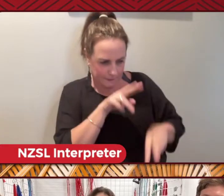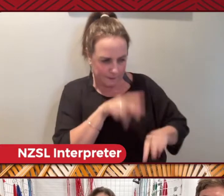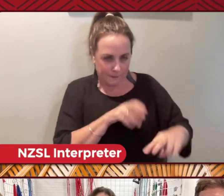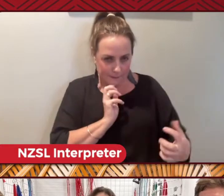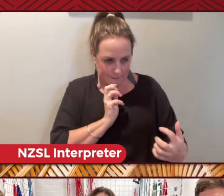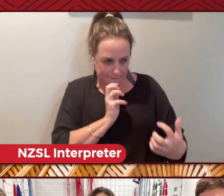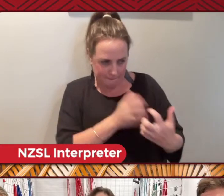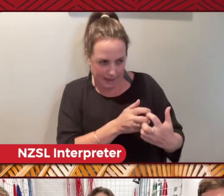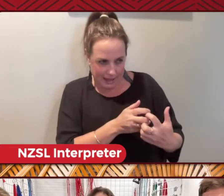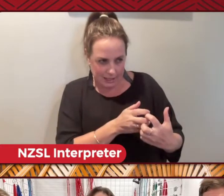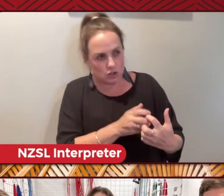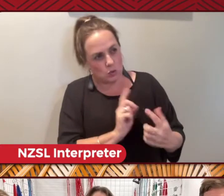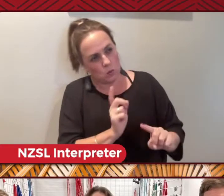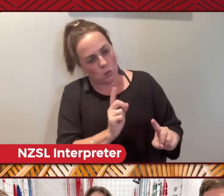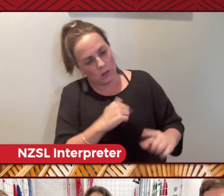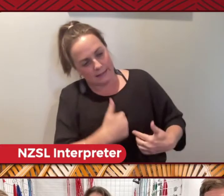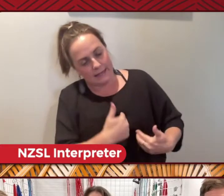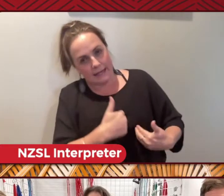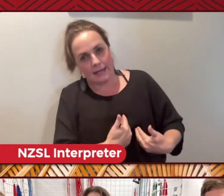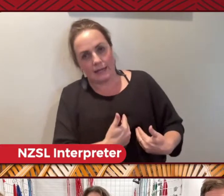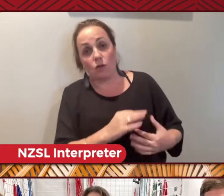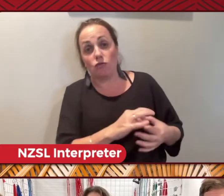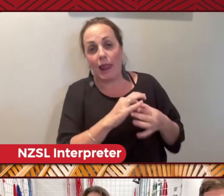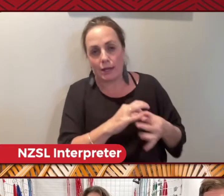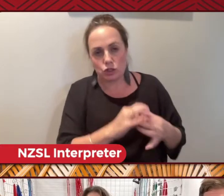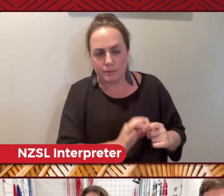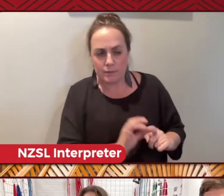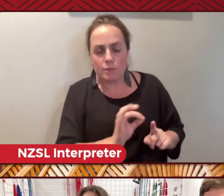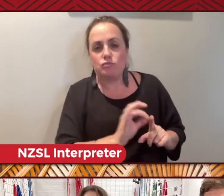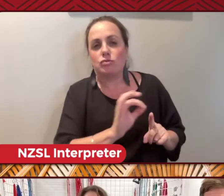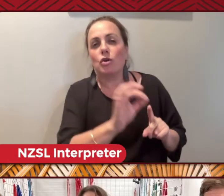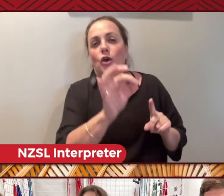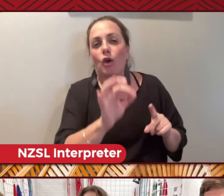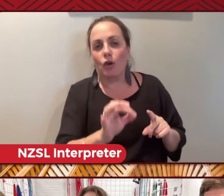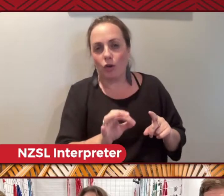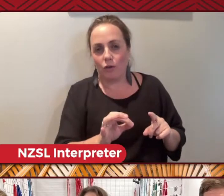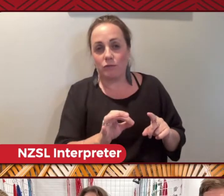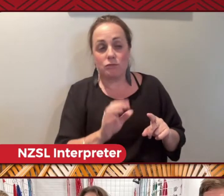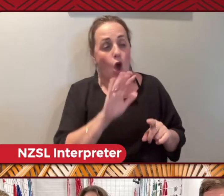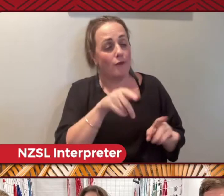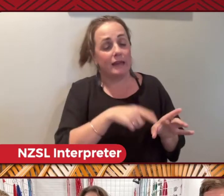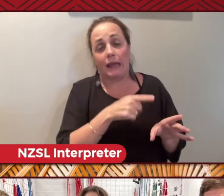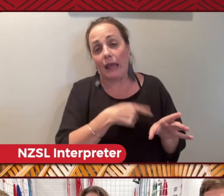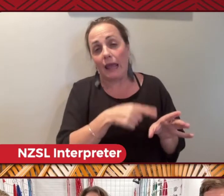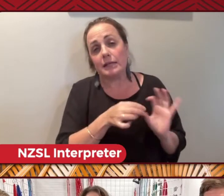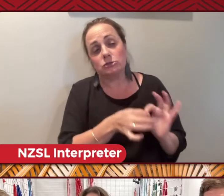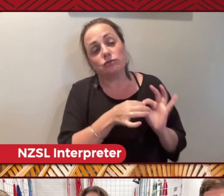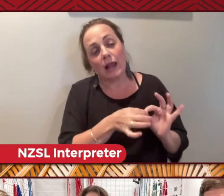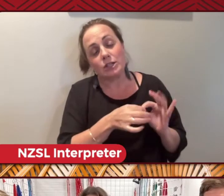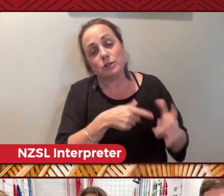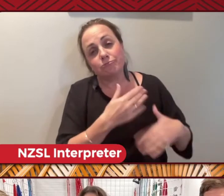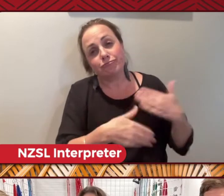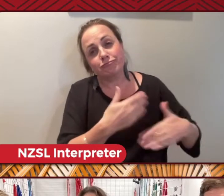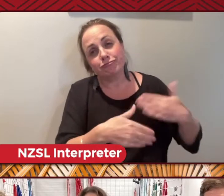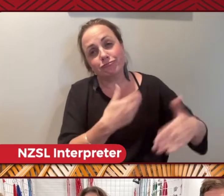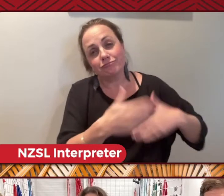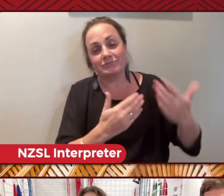meeting an individual where they're at and creating a relationship that spans multiple years and will move with her through development.